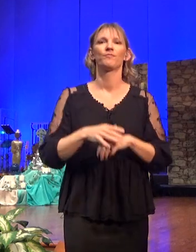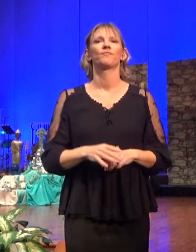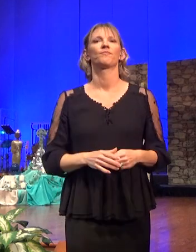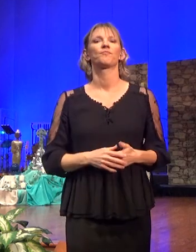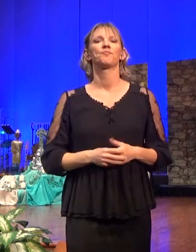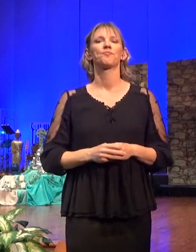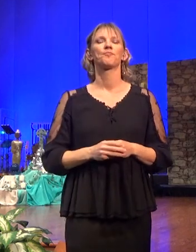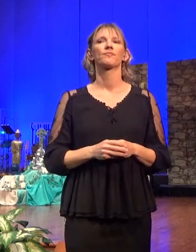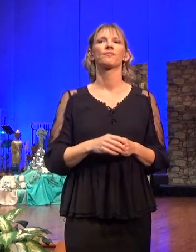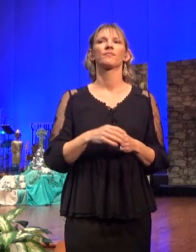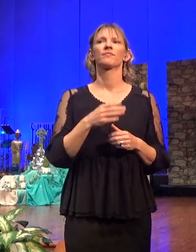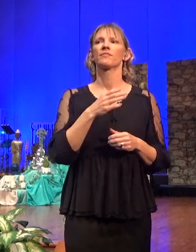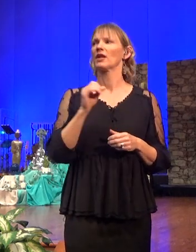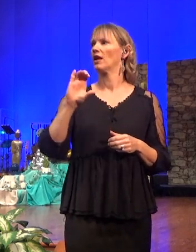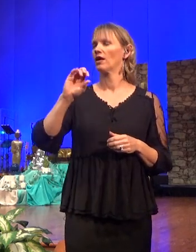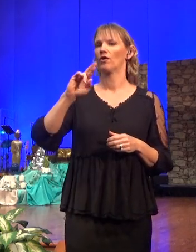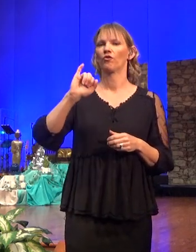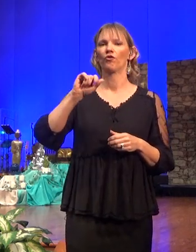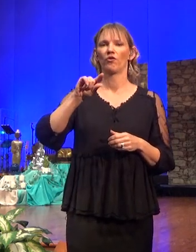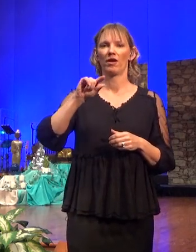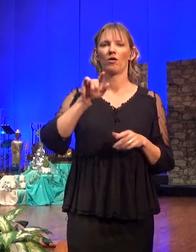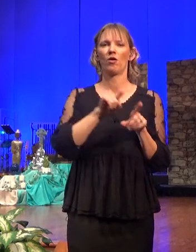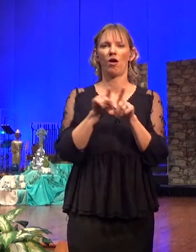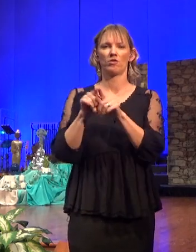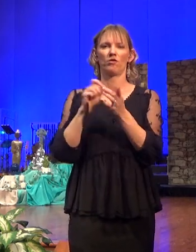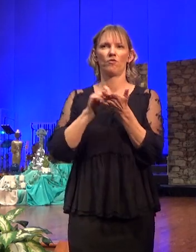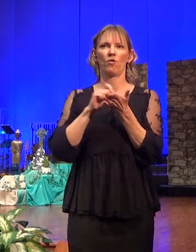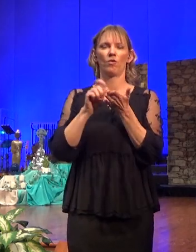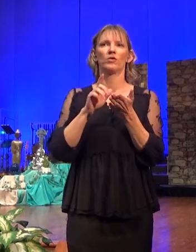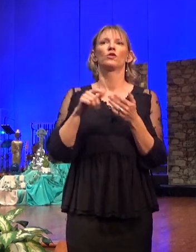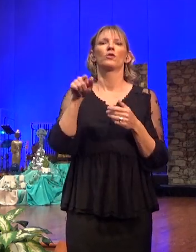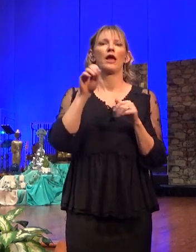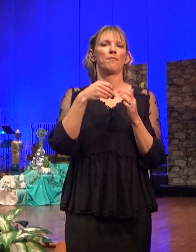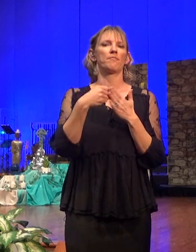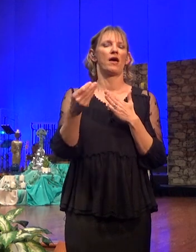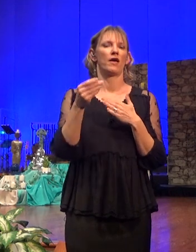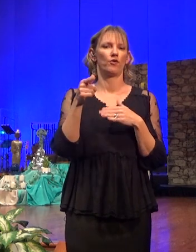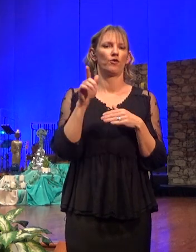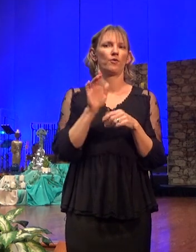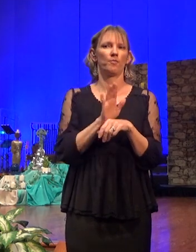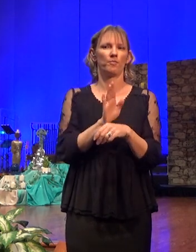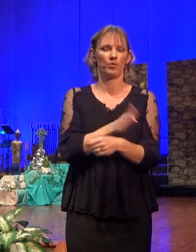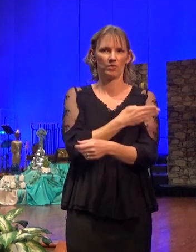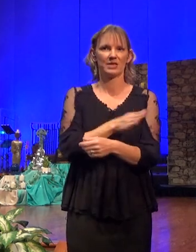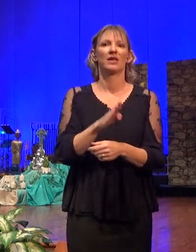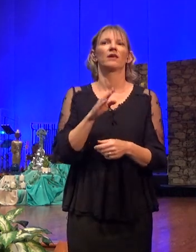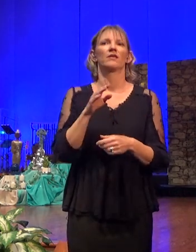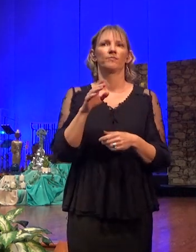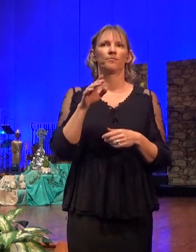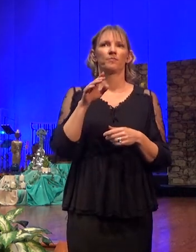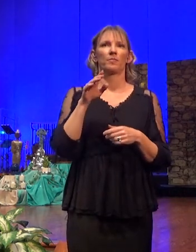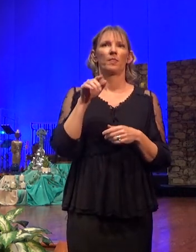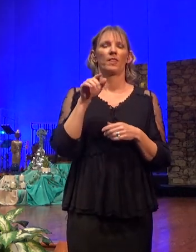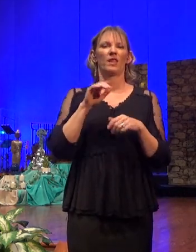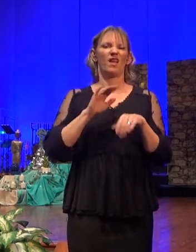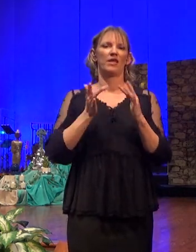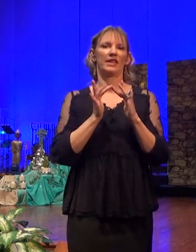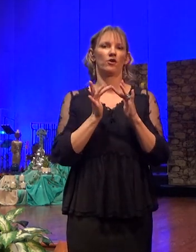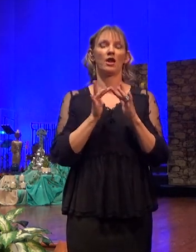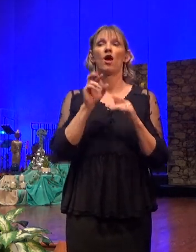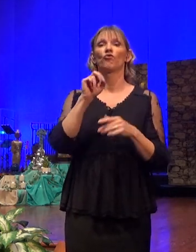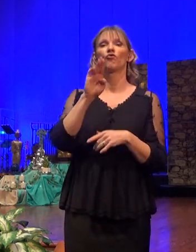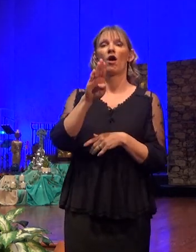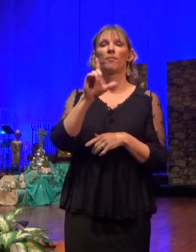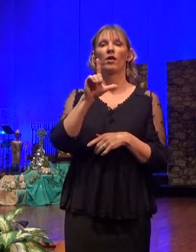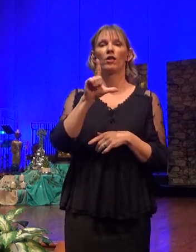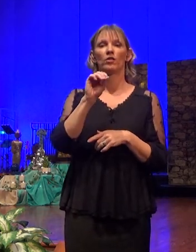And Craig also wrote those with her, and you can get her music at laurabermanmusic.com. And I want to thank our band before they leave: Rob Lowe, Ken